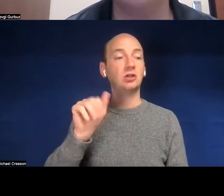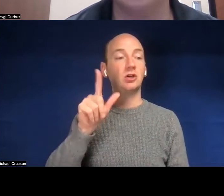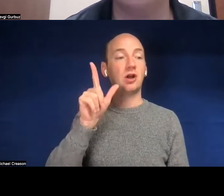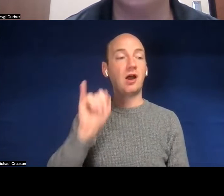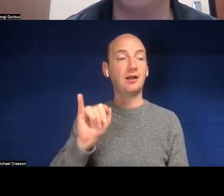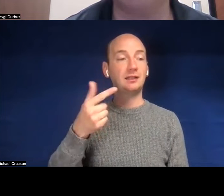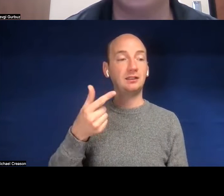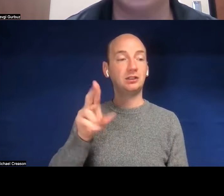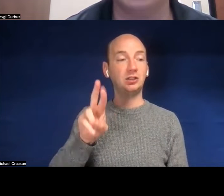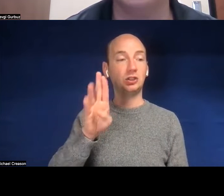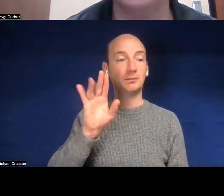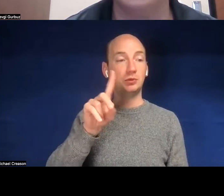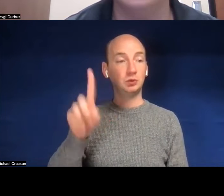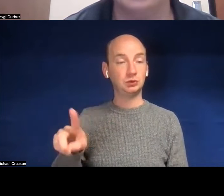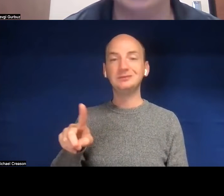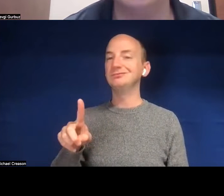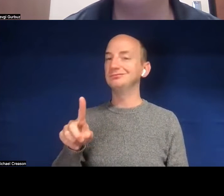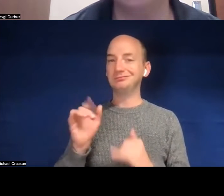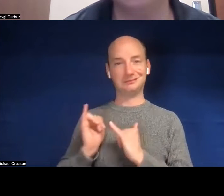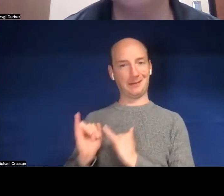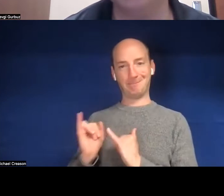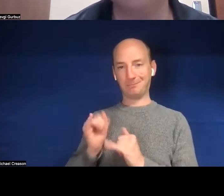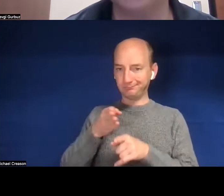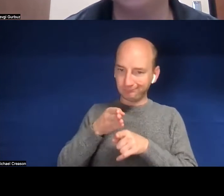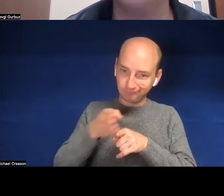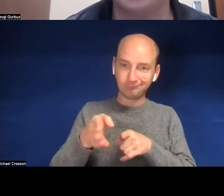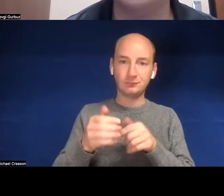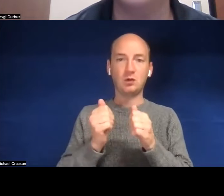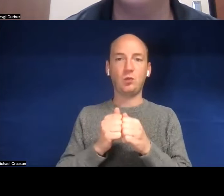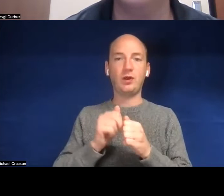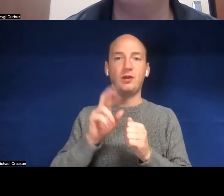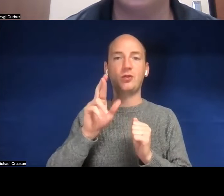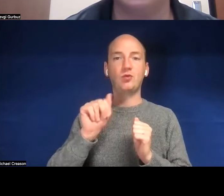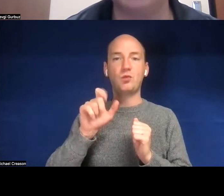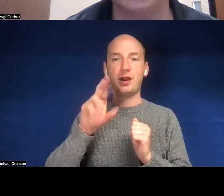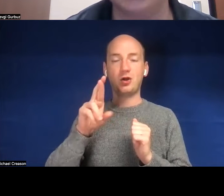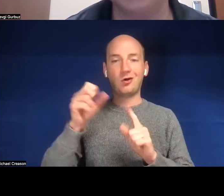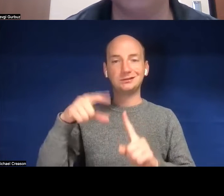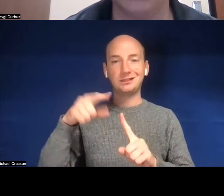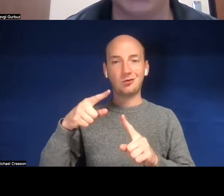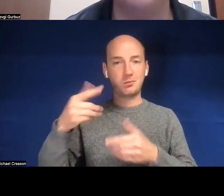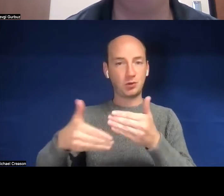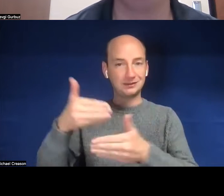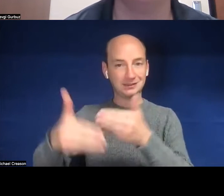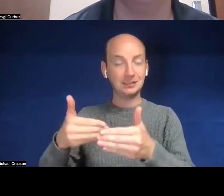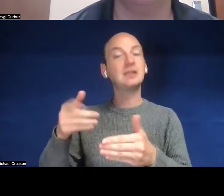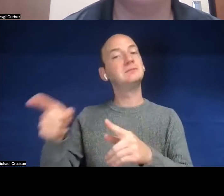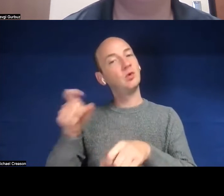also a radar signal processing and machine learning professor at the Mississippi State